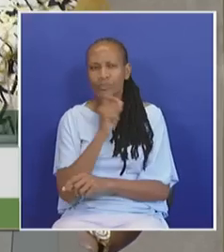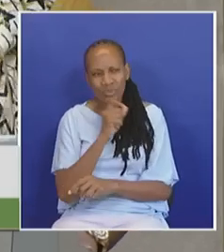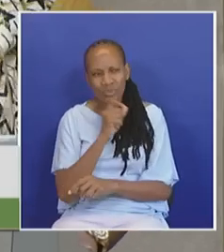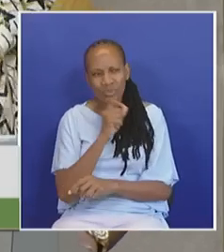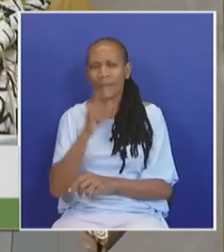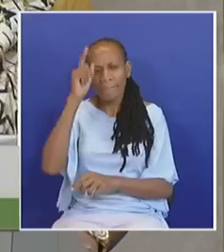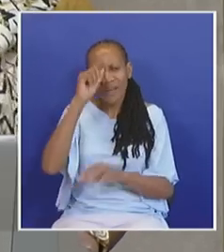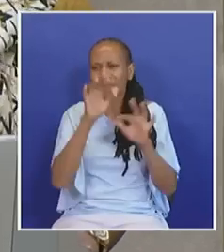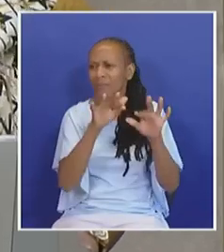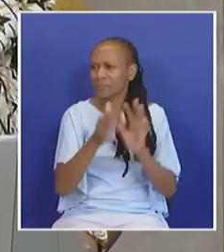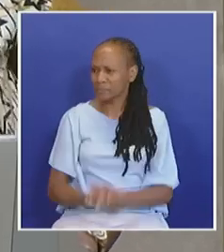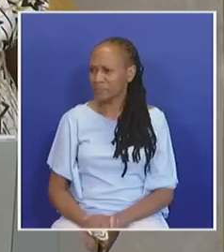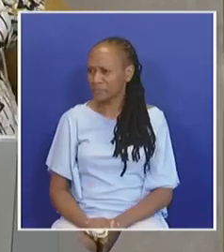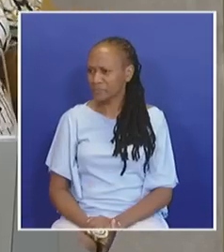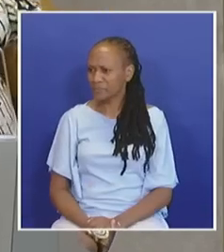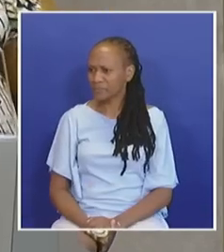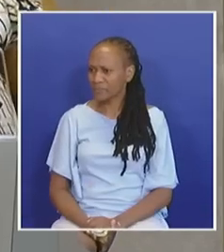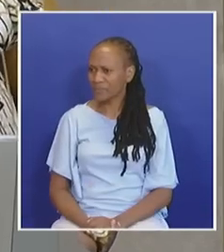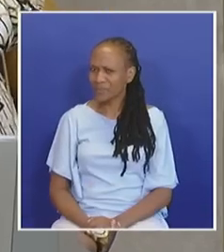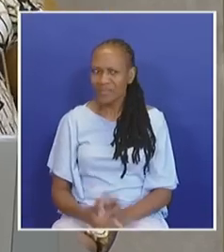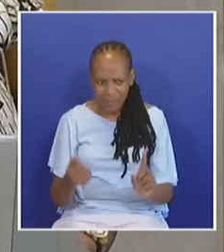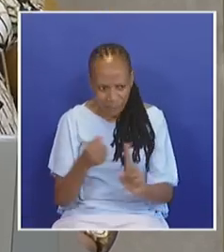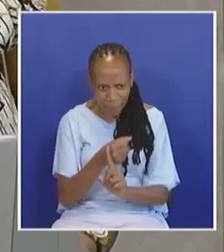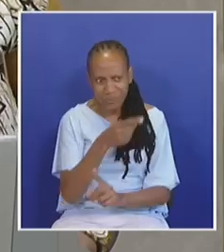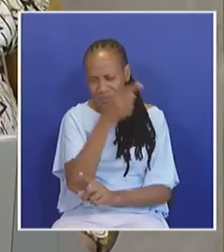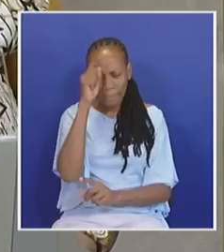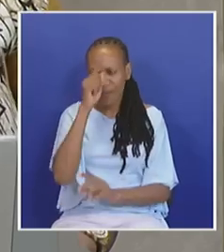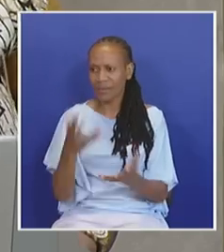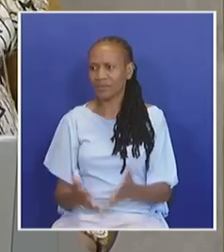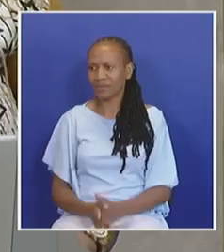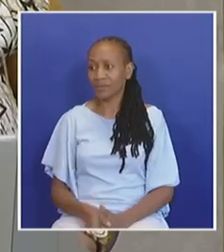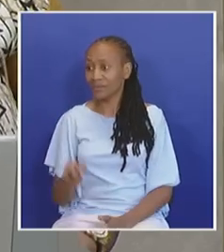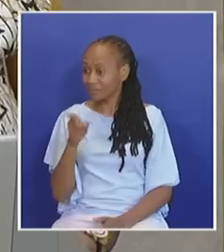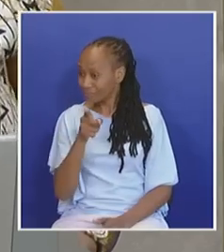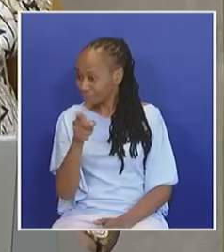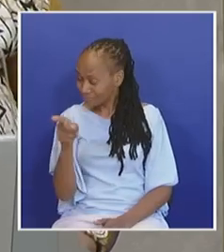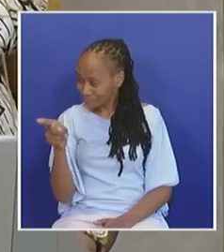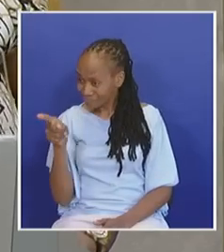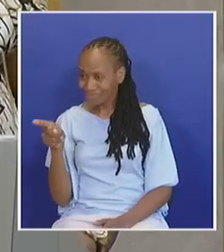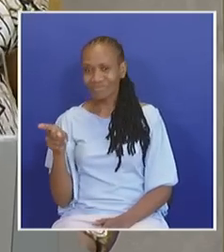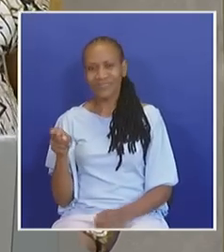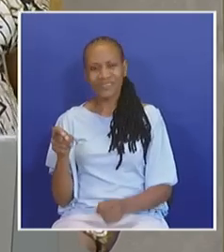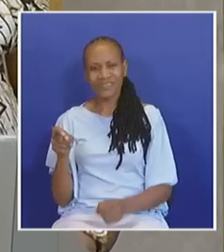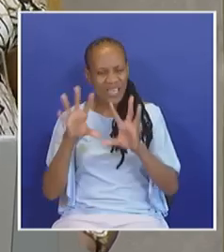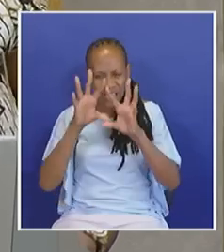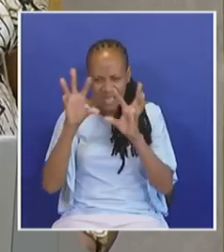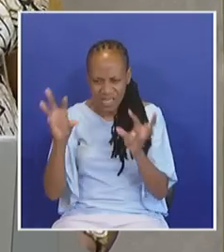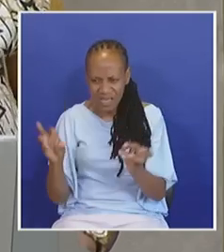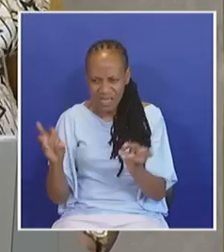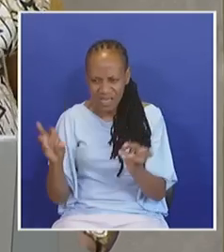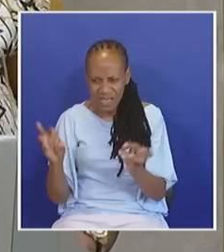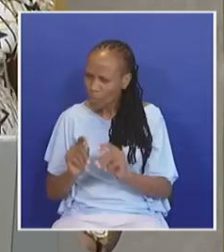be used by old people who have everything in their possession.